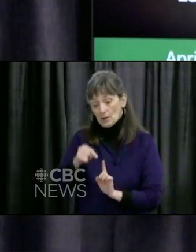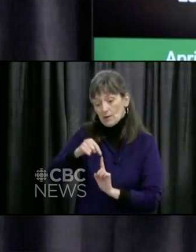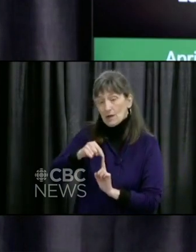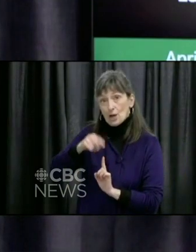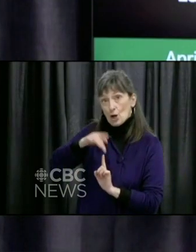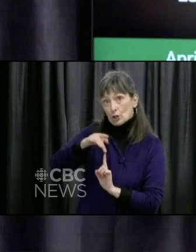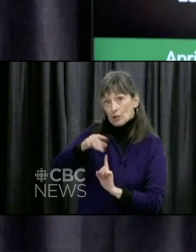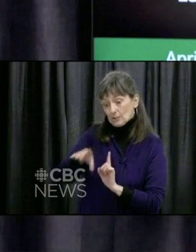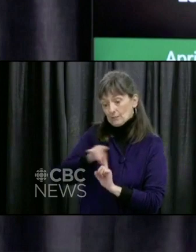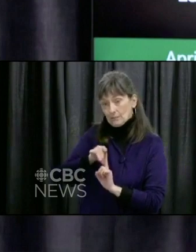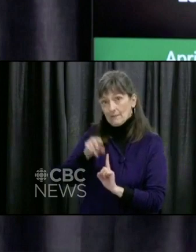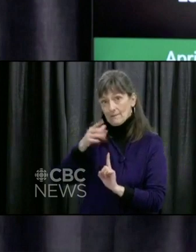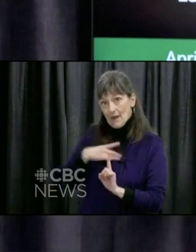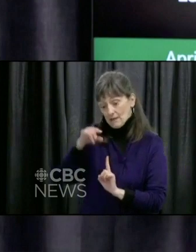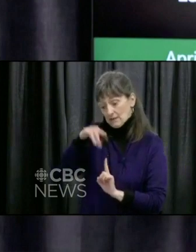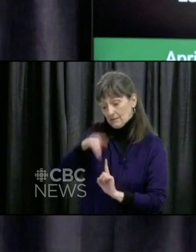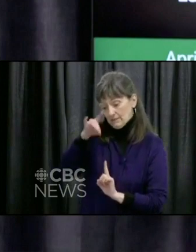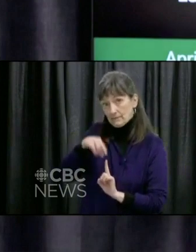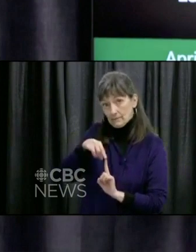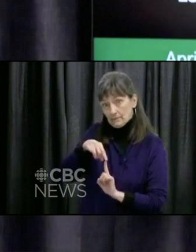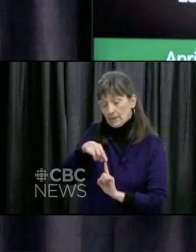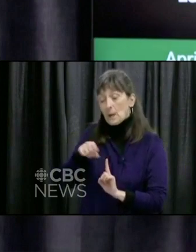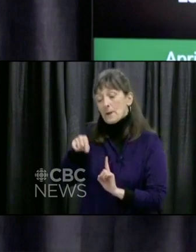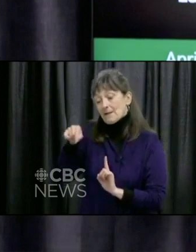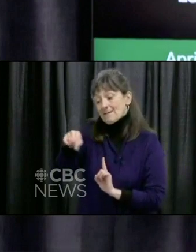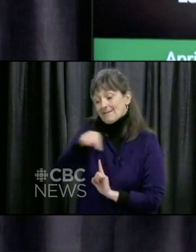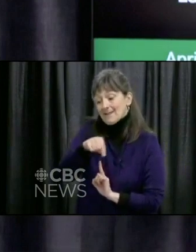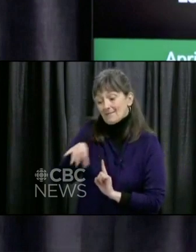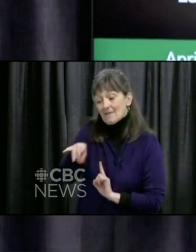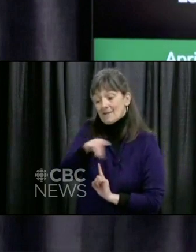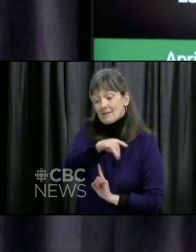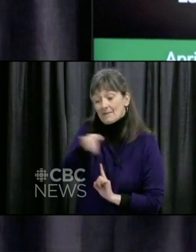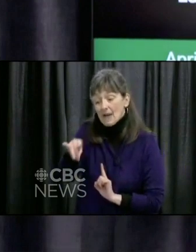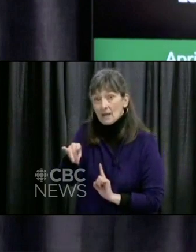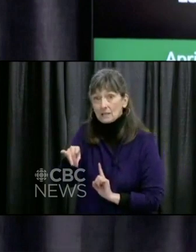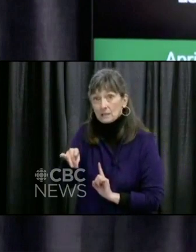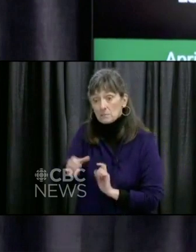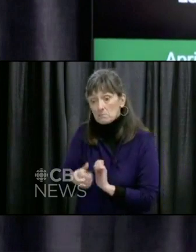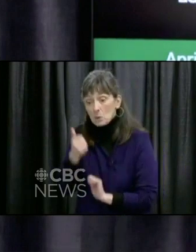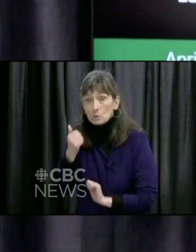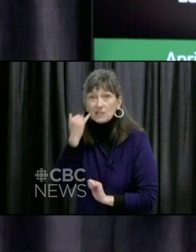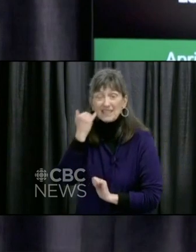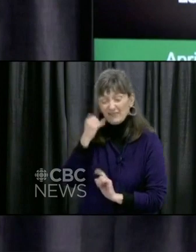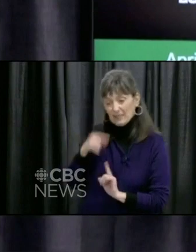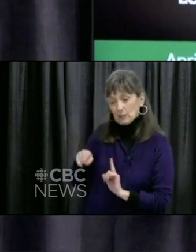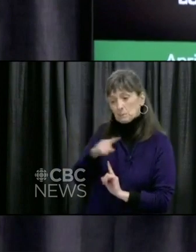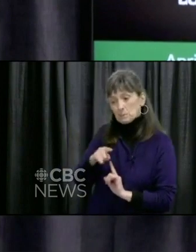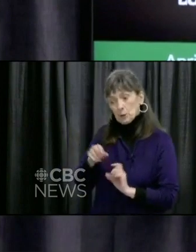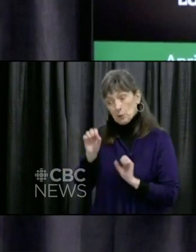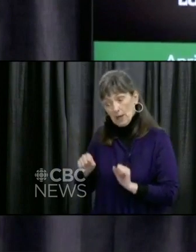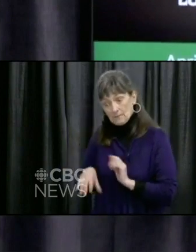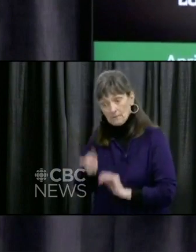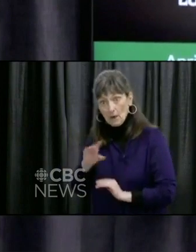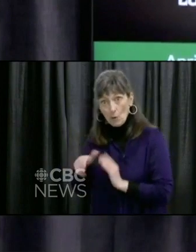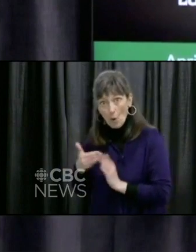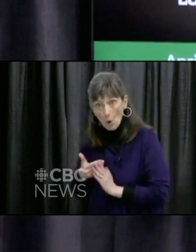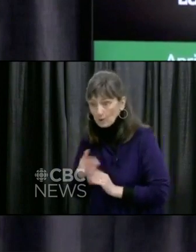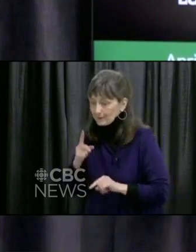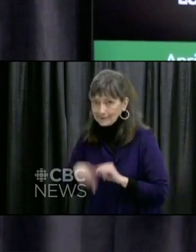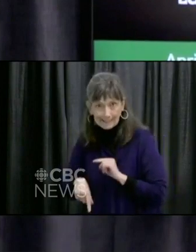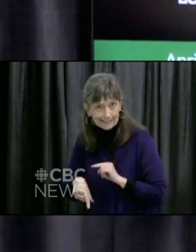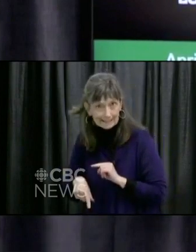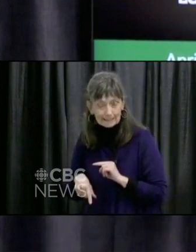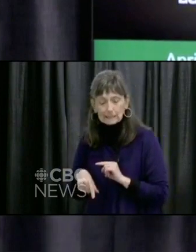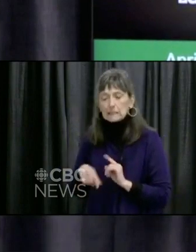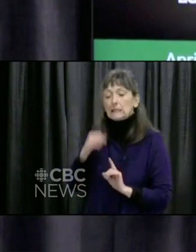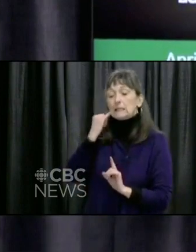contacts. And so when they looked at the efficiency of trying to identify contacts, if you can't identify more